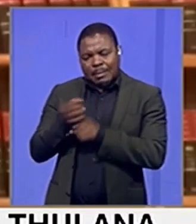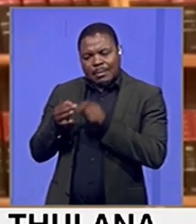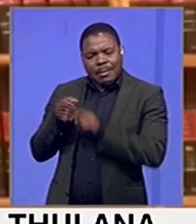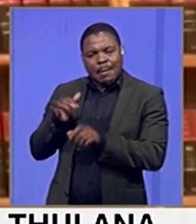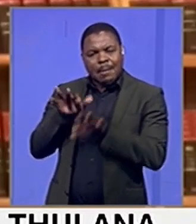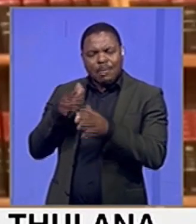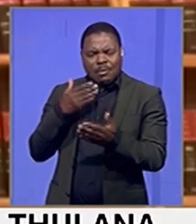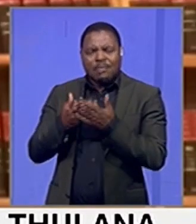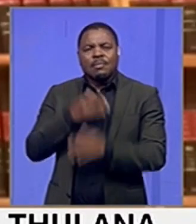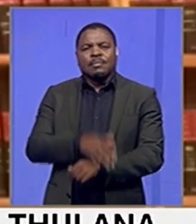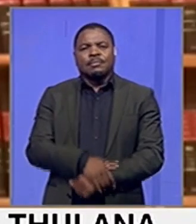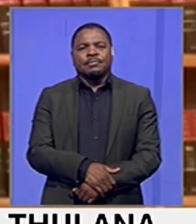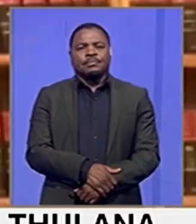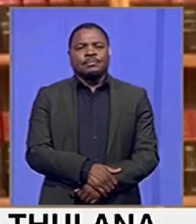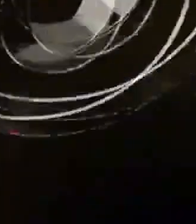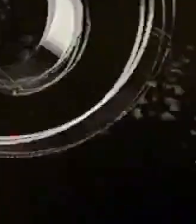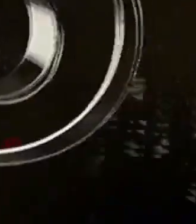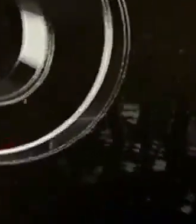pool.